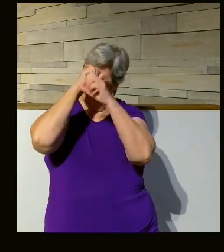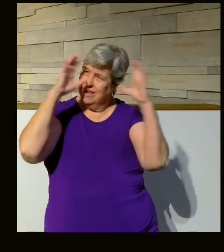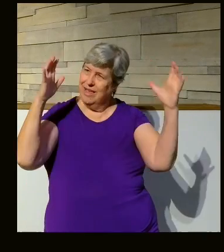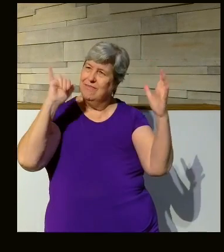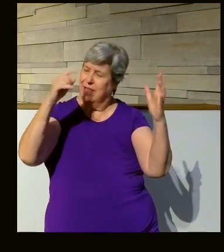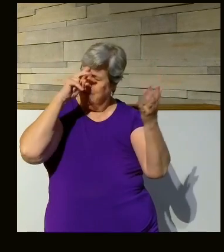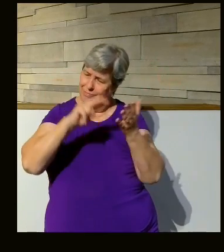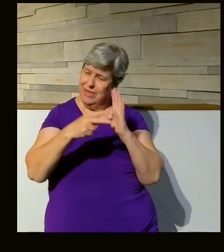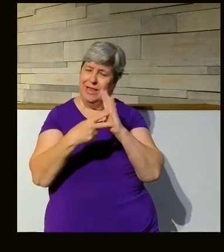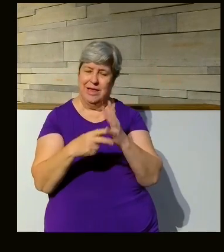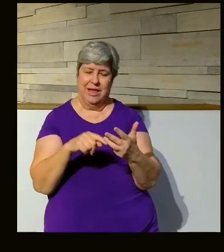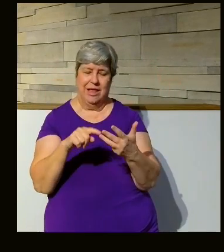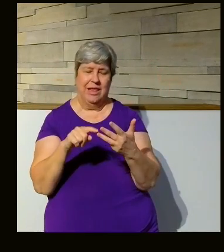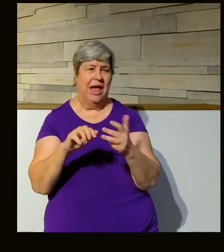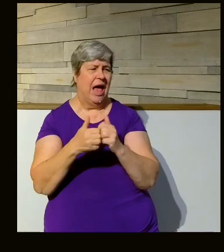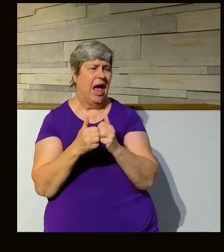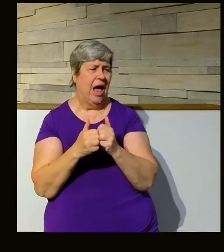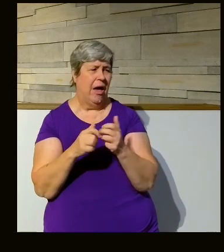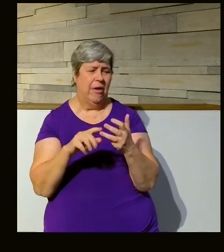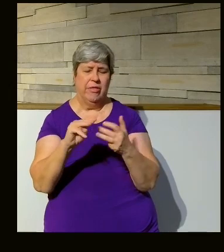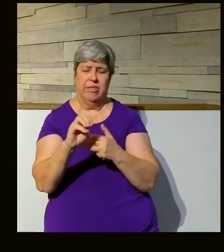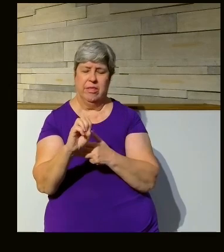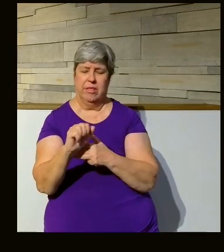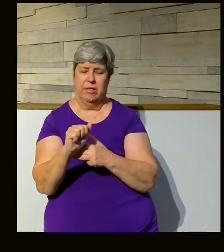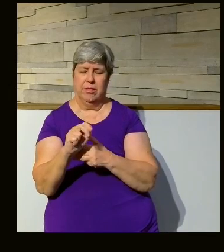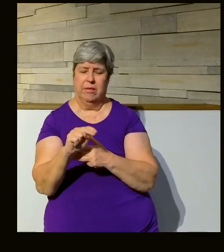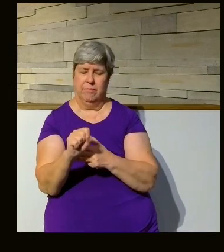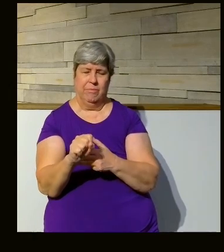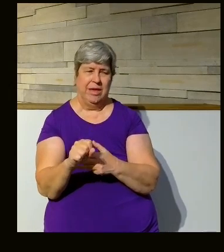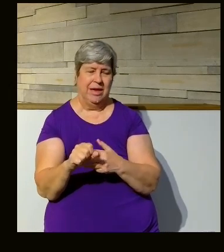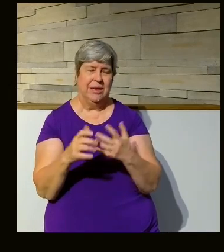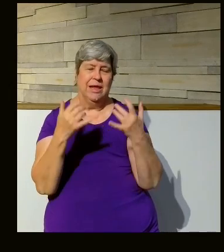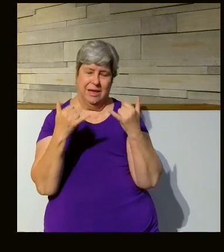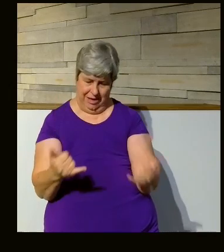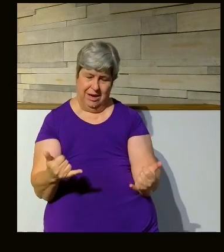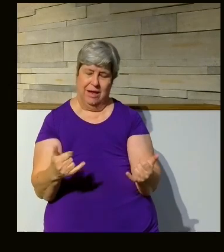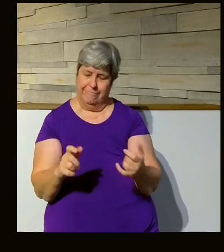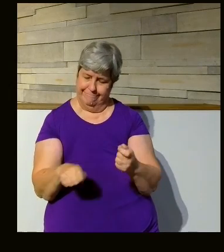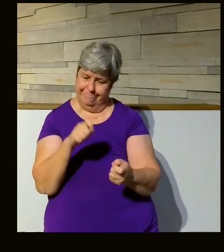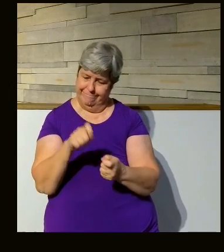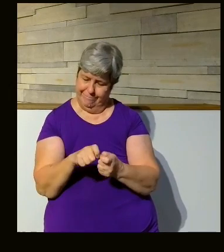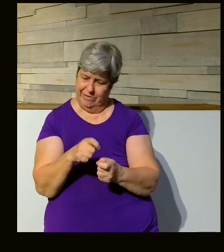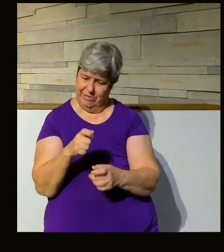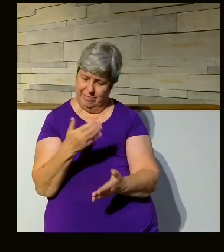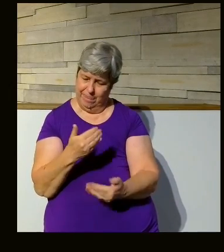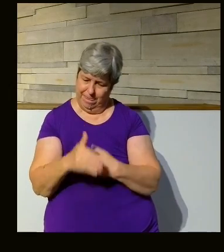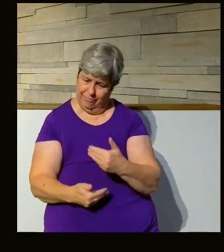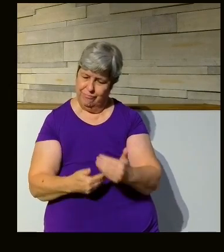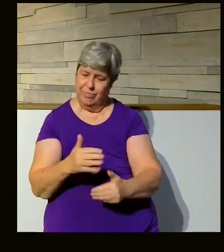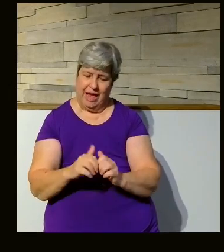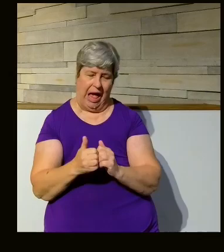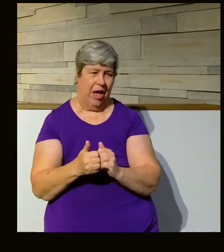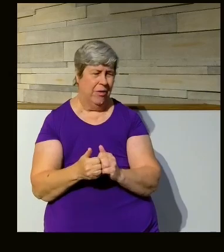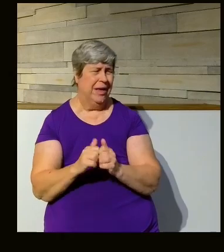that as your intention. And then for the means, how are we going to do it now? Here's where the rubber meets the road, the water hits the wheel, as they